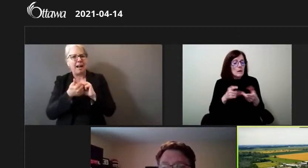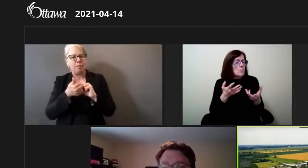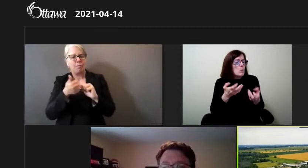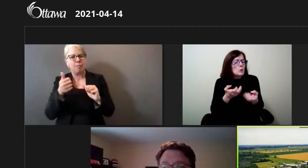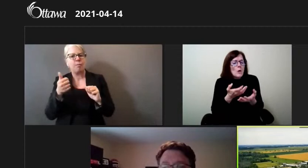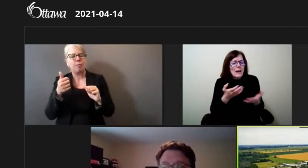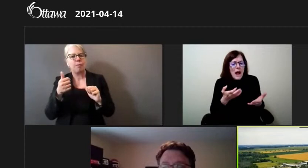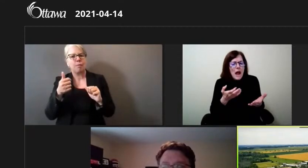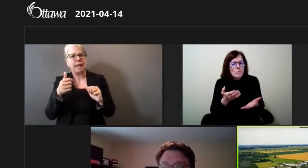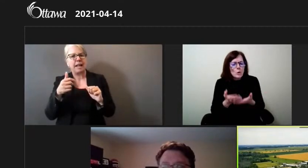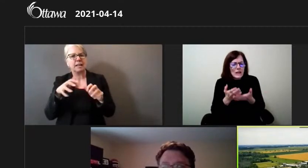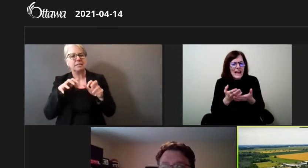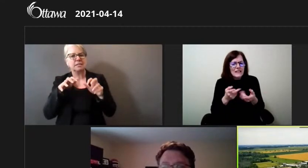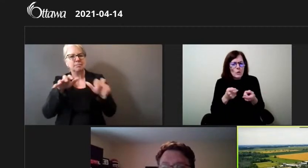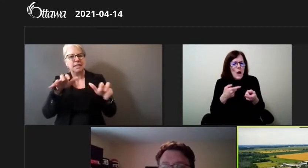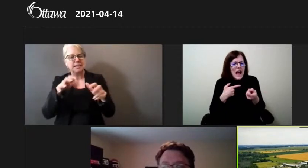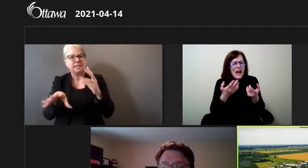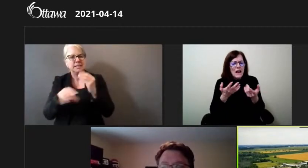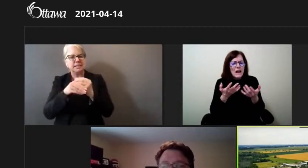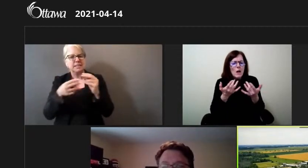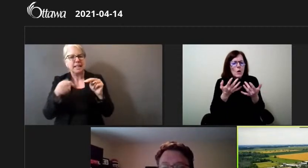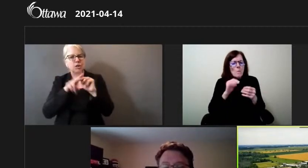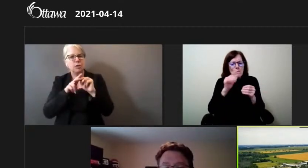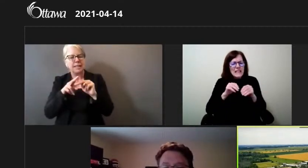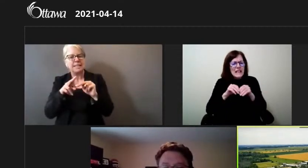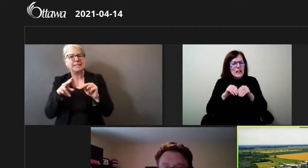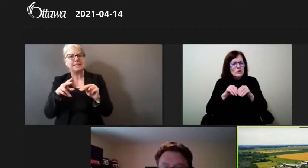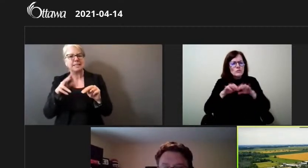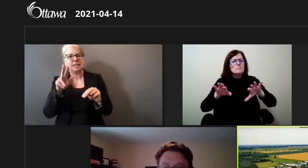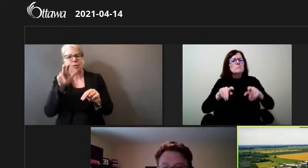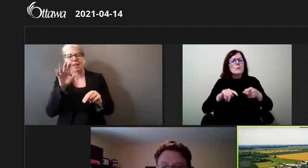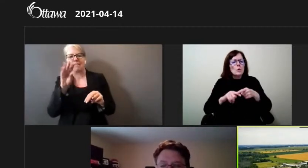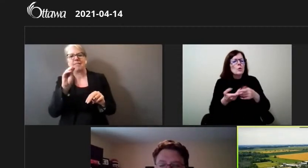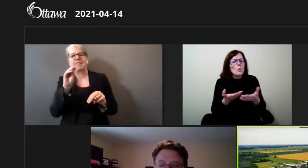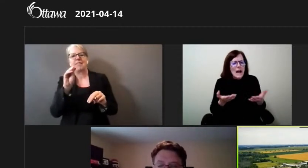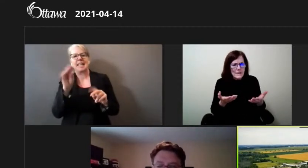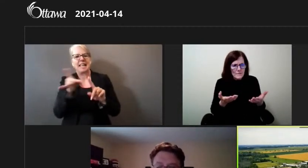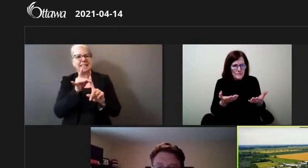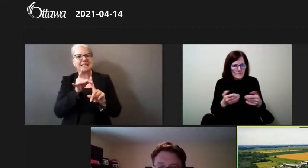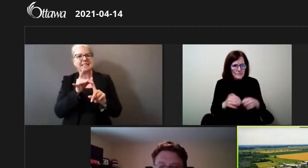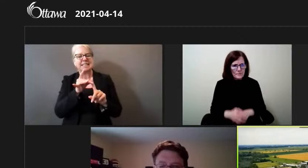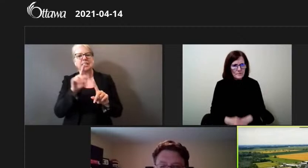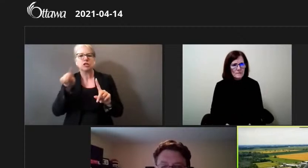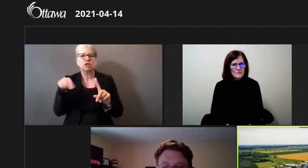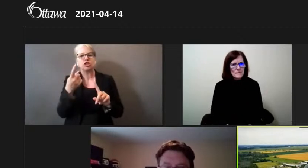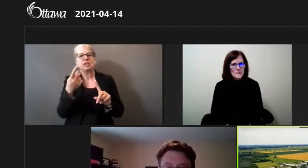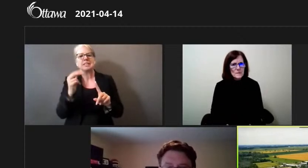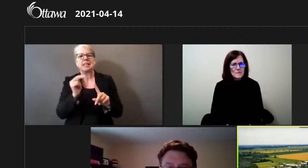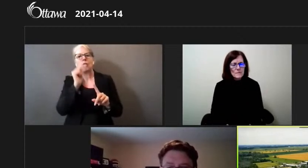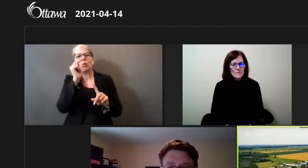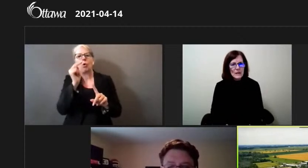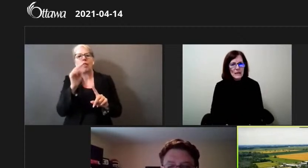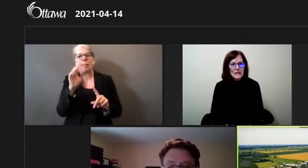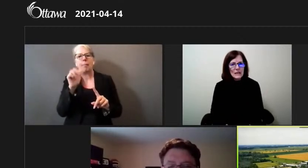A massive increase? Like, we have, is 350 cases just in North Barrhaven a lot?